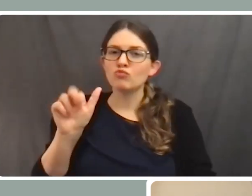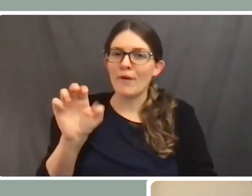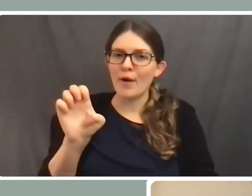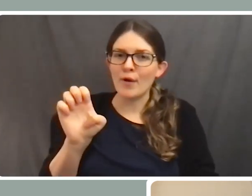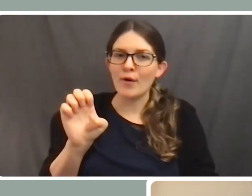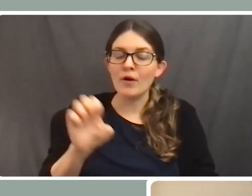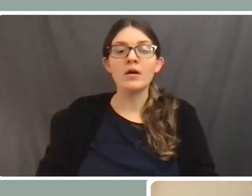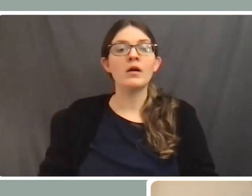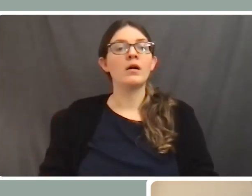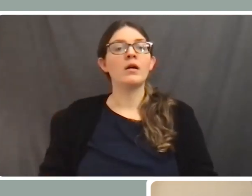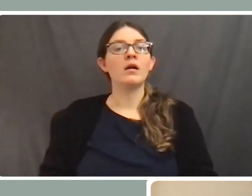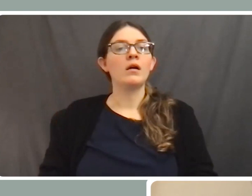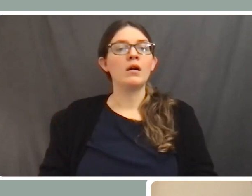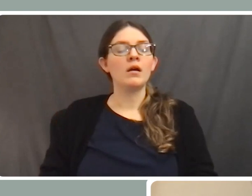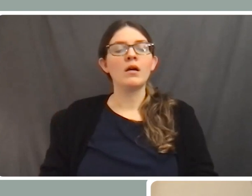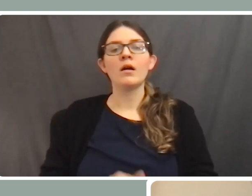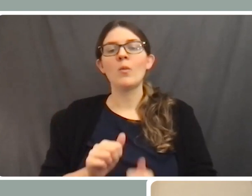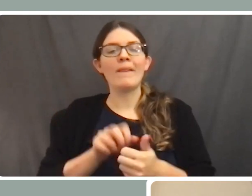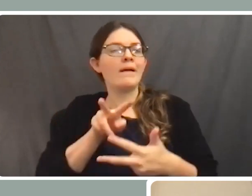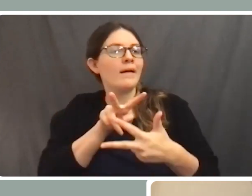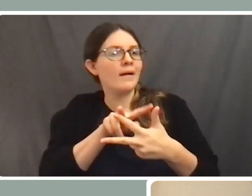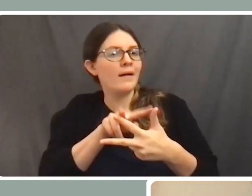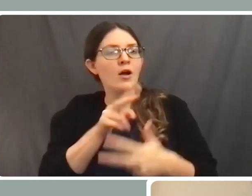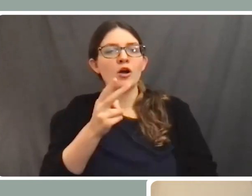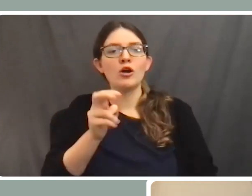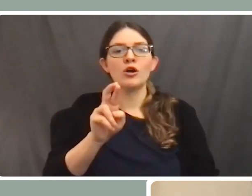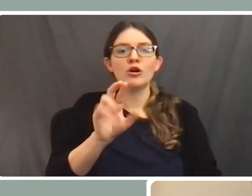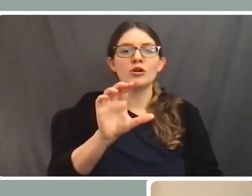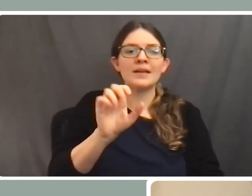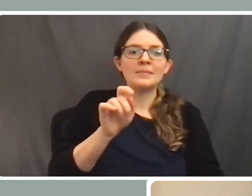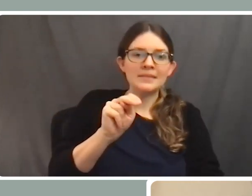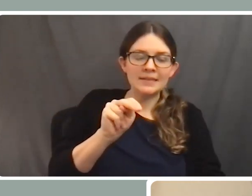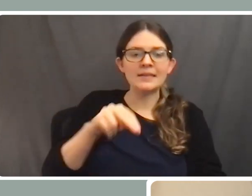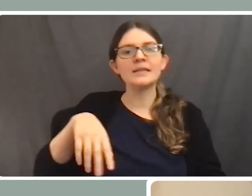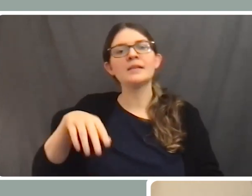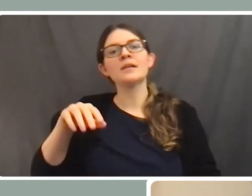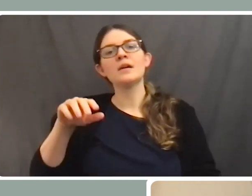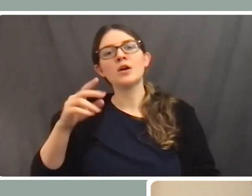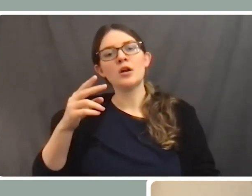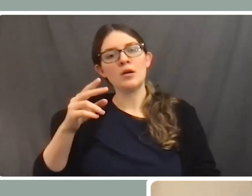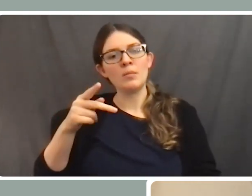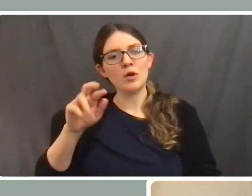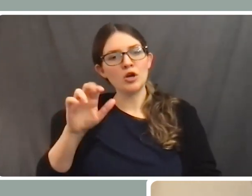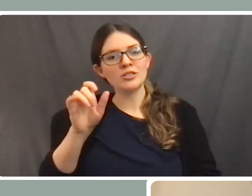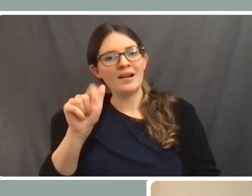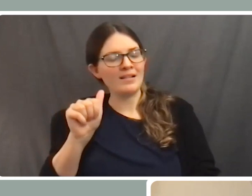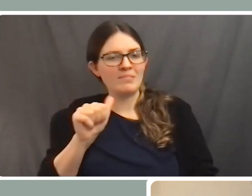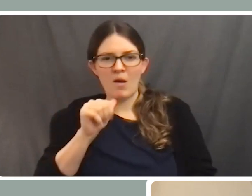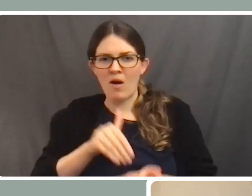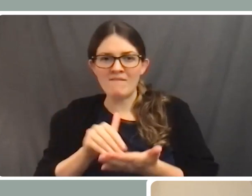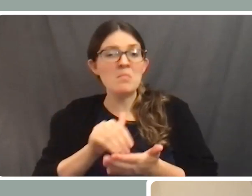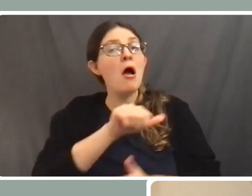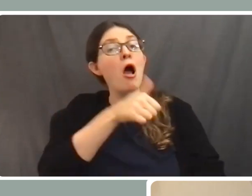not super common with Herceptin or Perjeta, like it can be with some chemotherapy drugs like paclitaxel or Taxol.